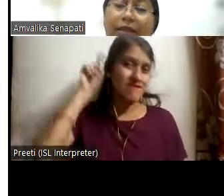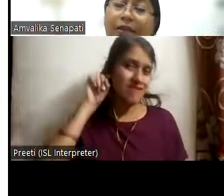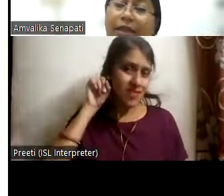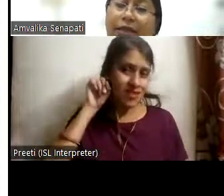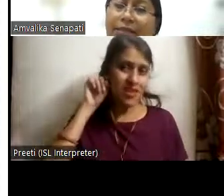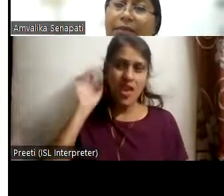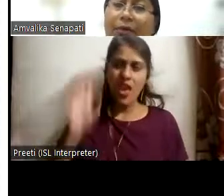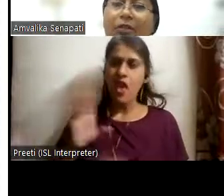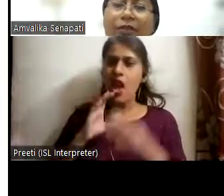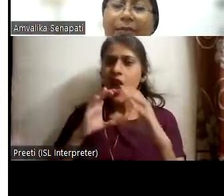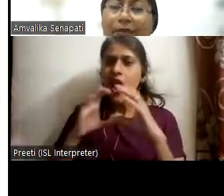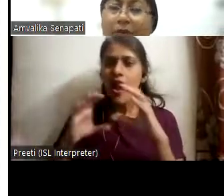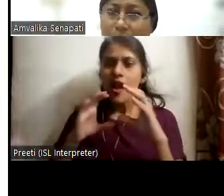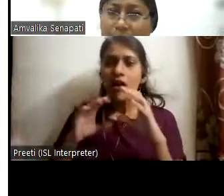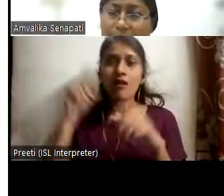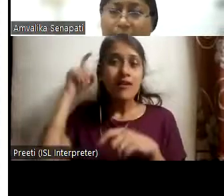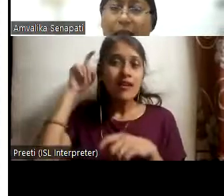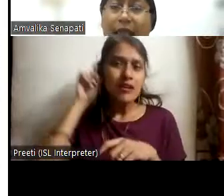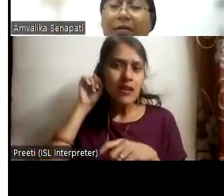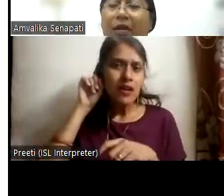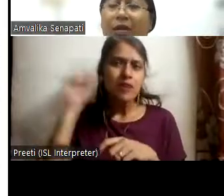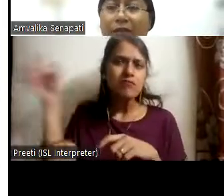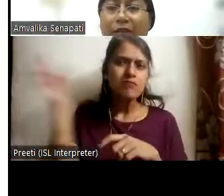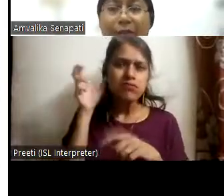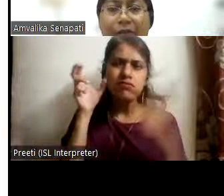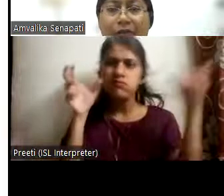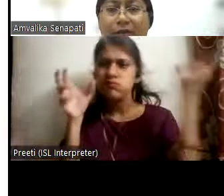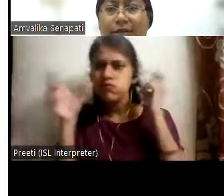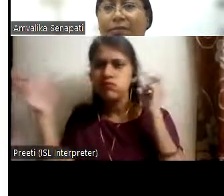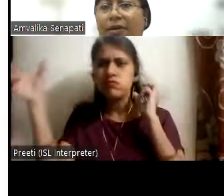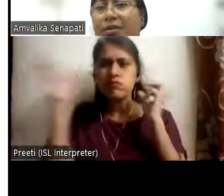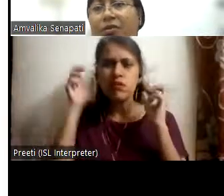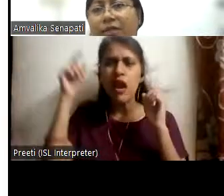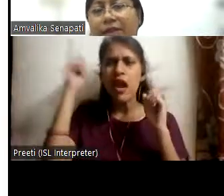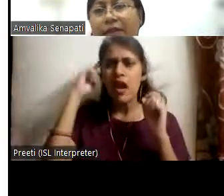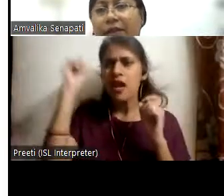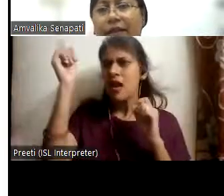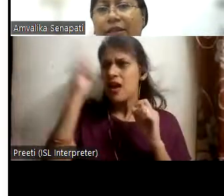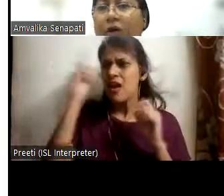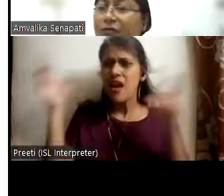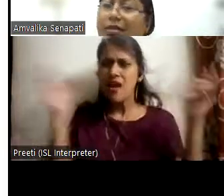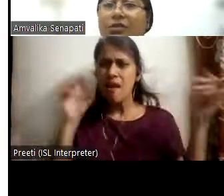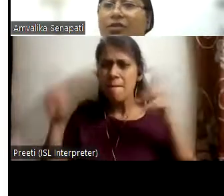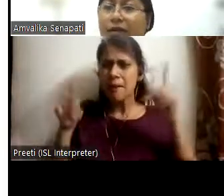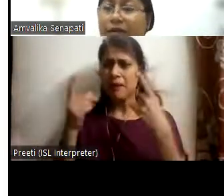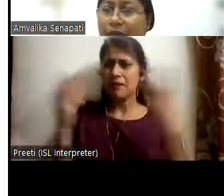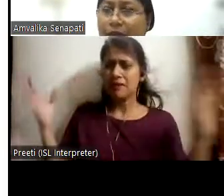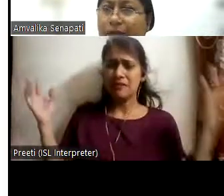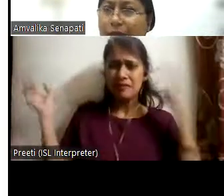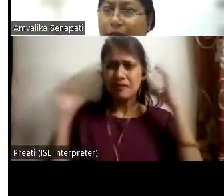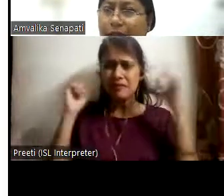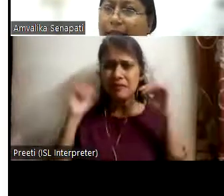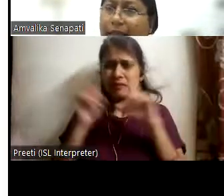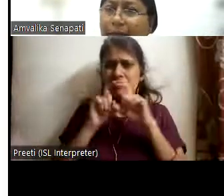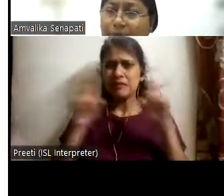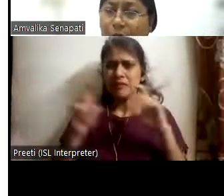the hearing aid picks up all of the background noises. And because of all the background noises, a person using a hearing aid often does not wear the